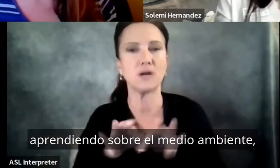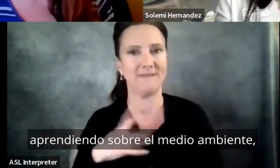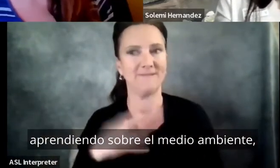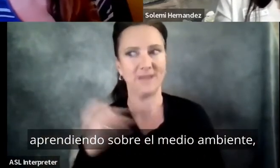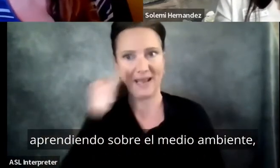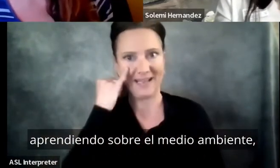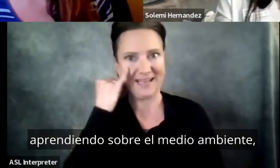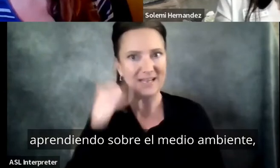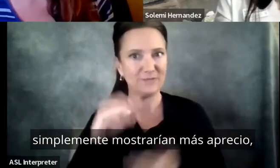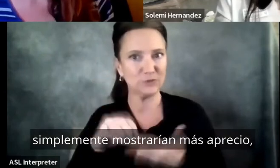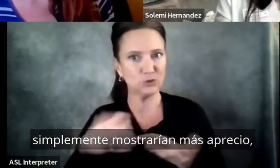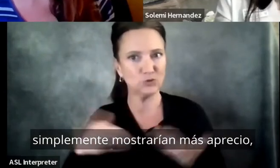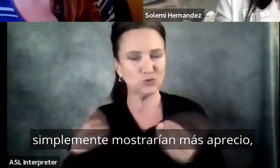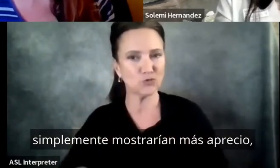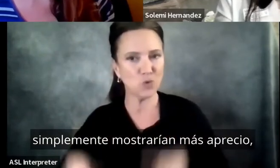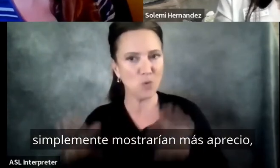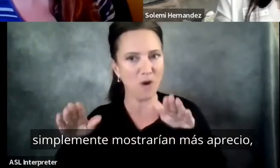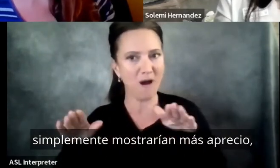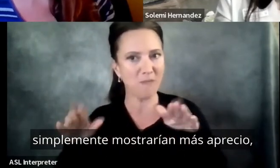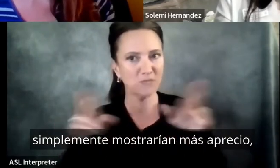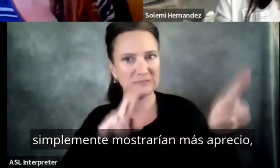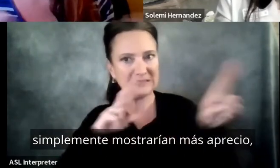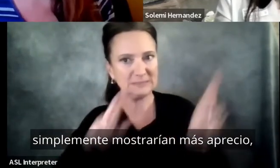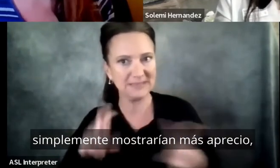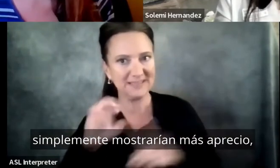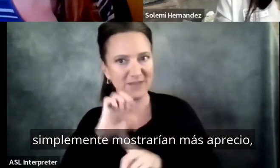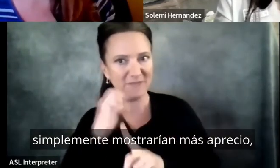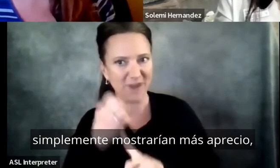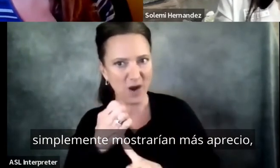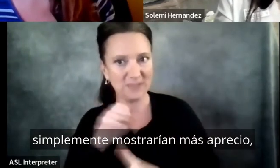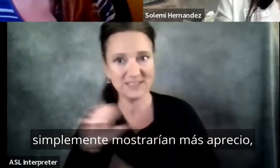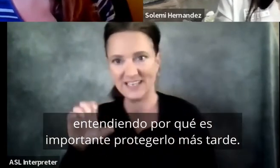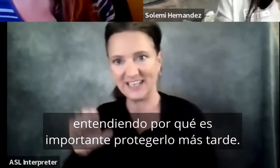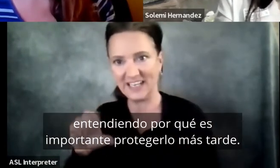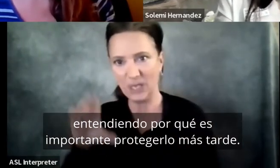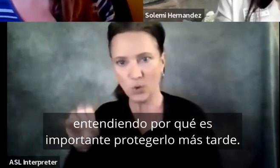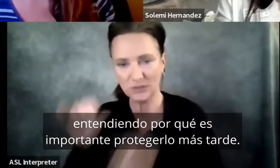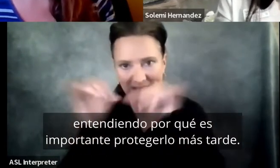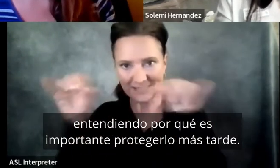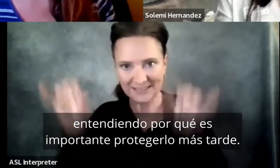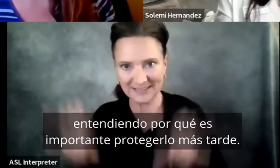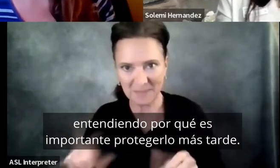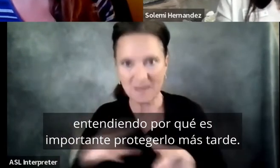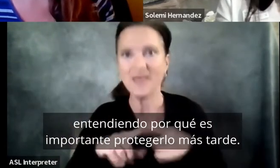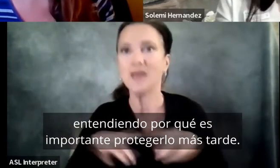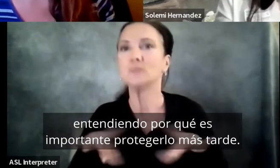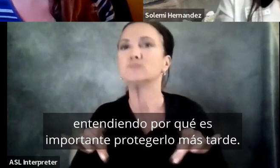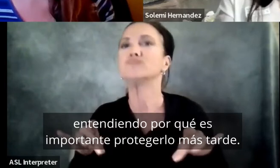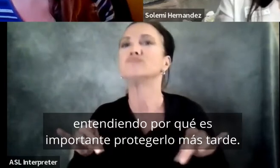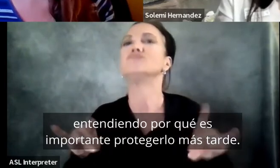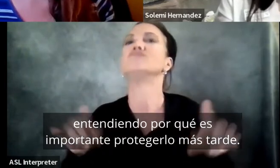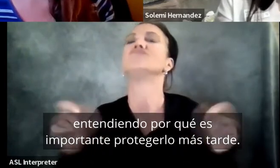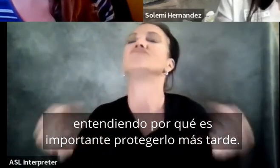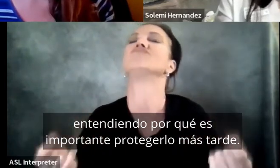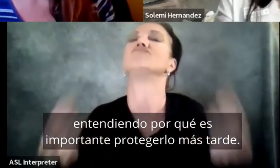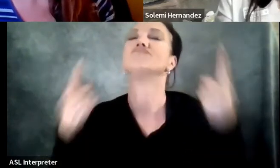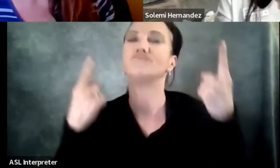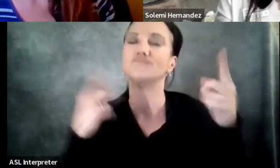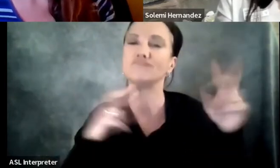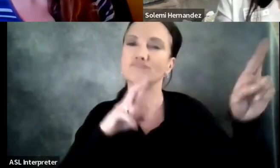learning about the environment, they would just show more appreciation, understanding about why it's important to protect it